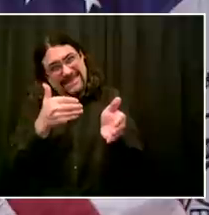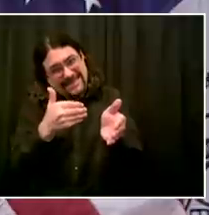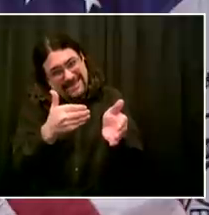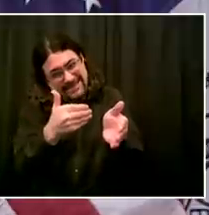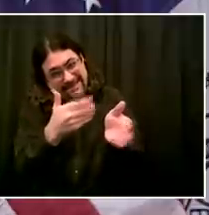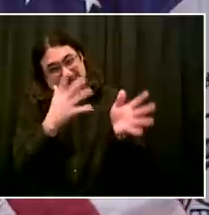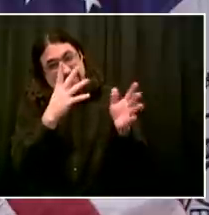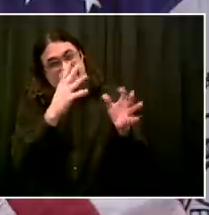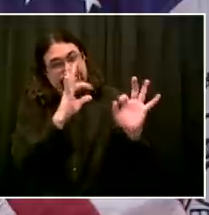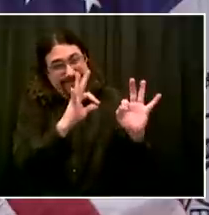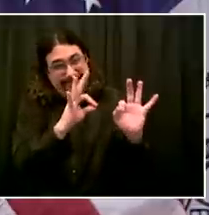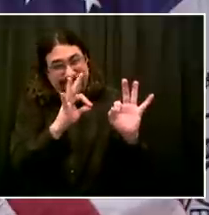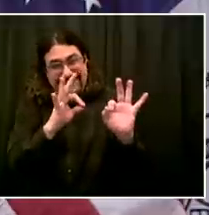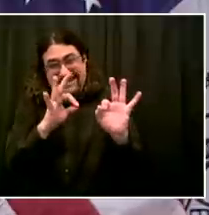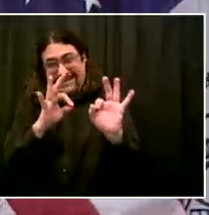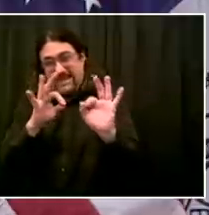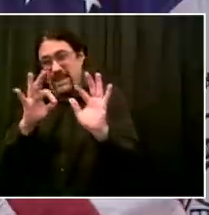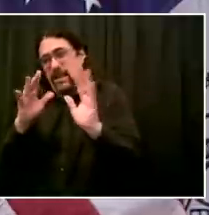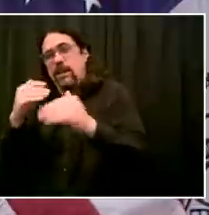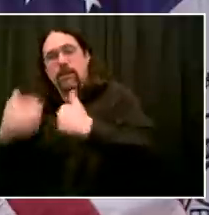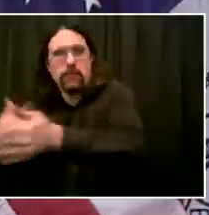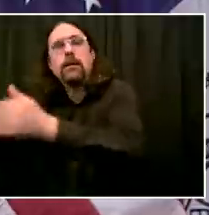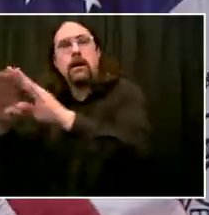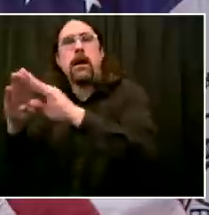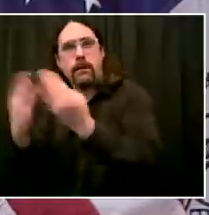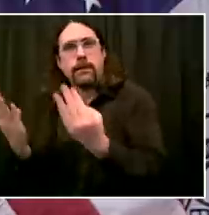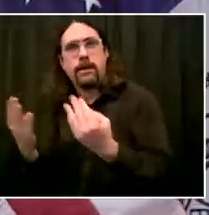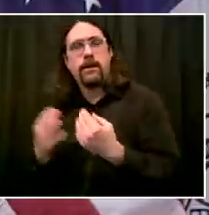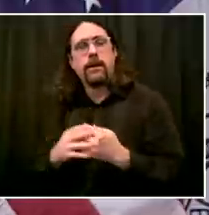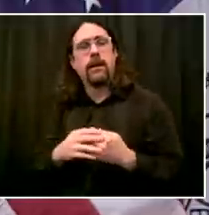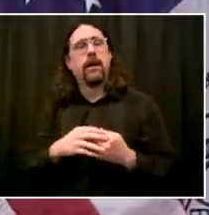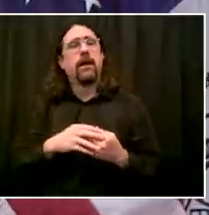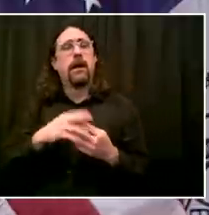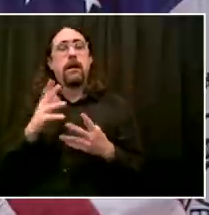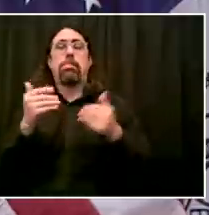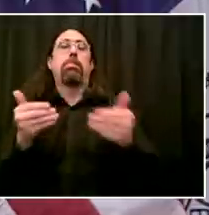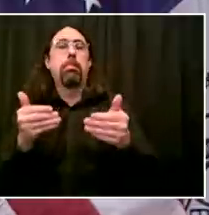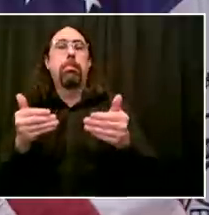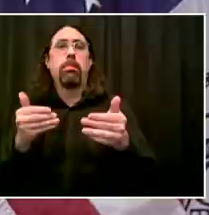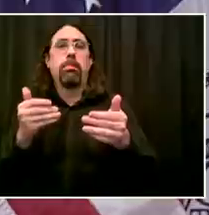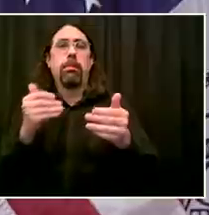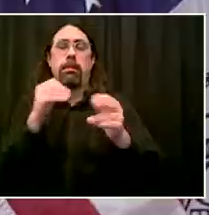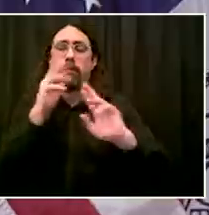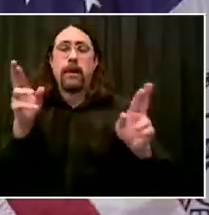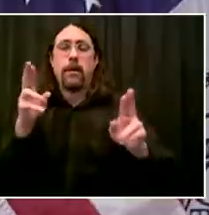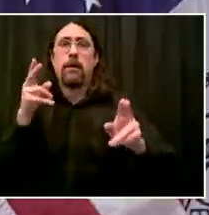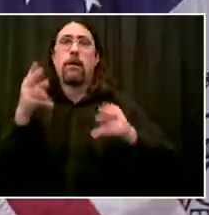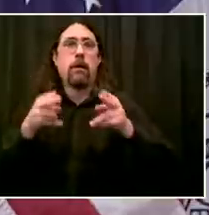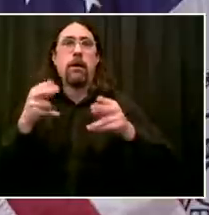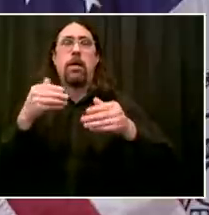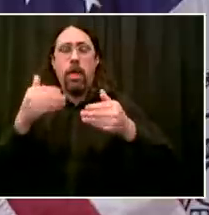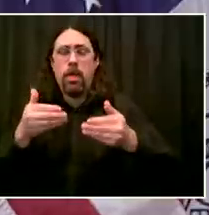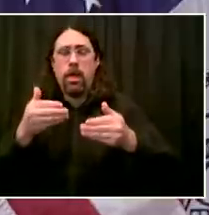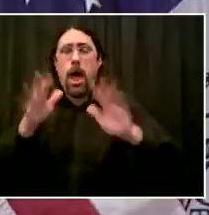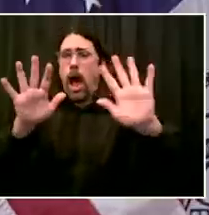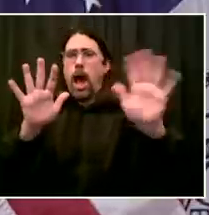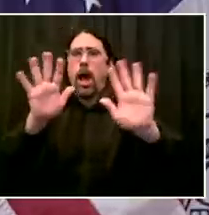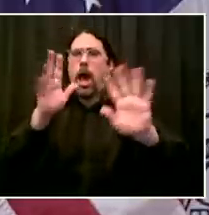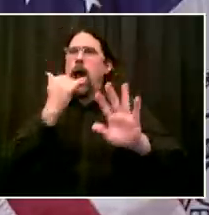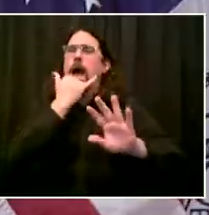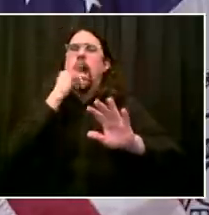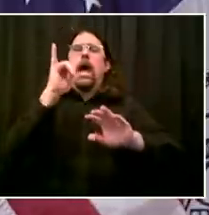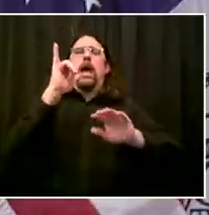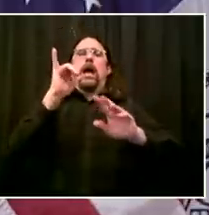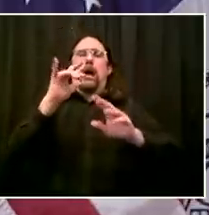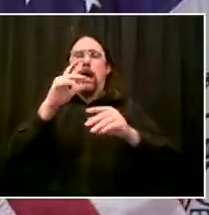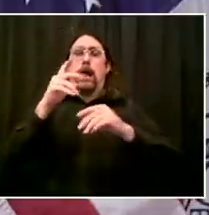If we play it wrong, you go backwards. You play it really wrong, you could go backwards a long way. We cannot let that happen. I will not let that